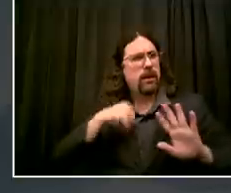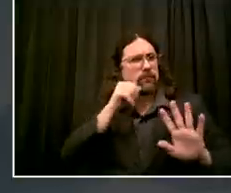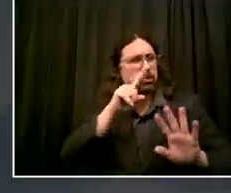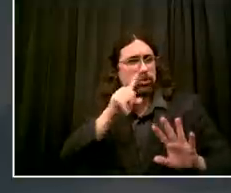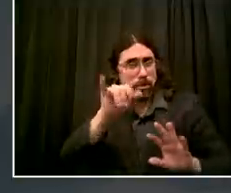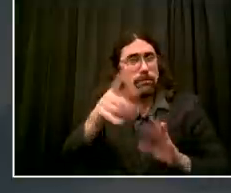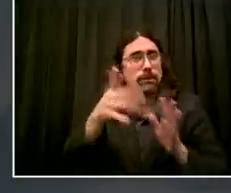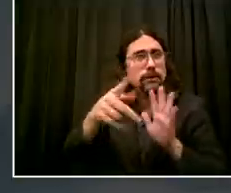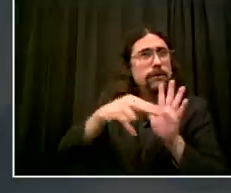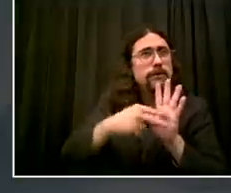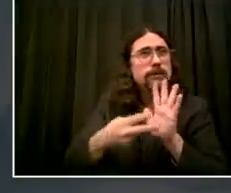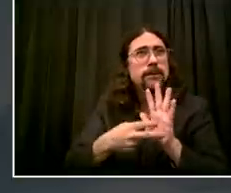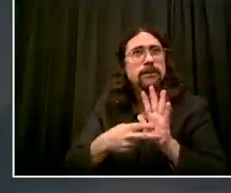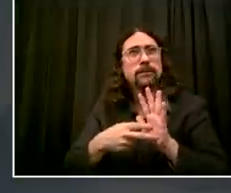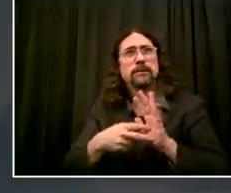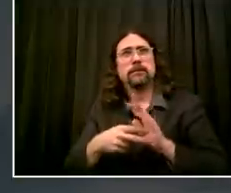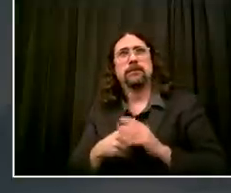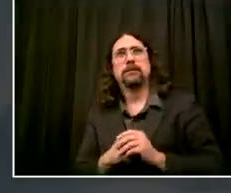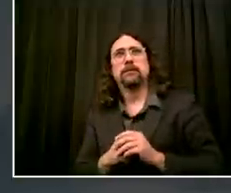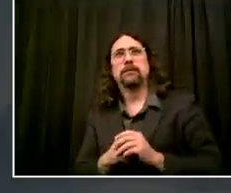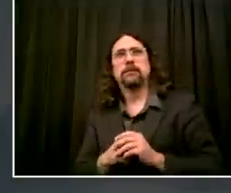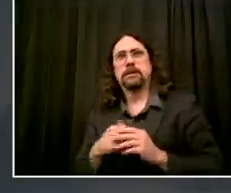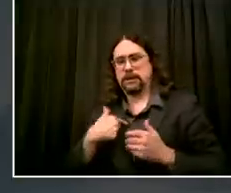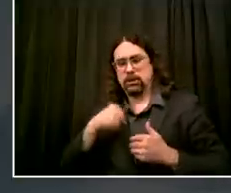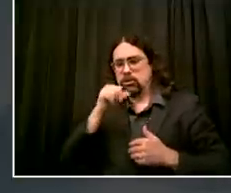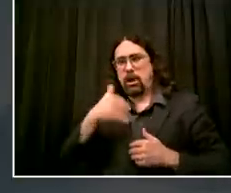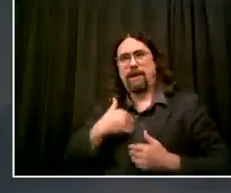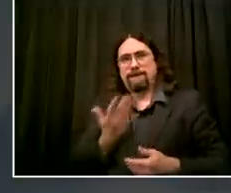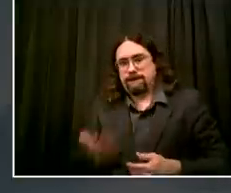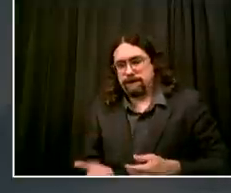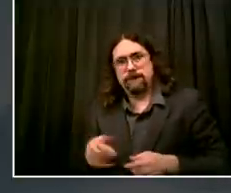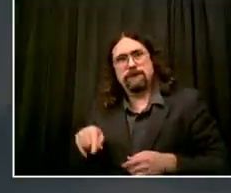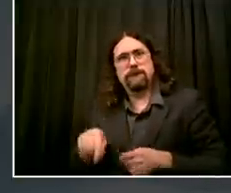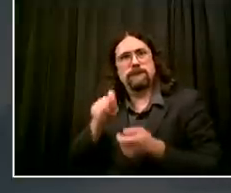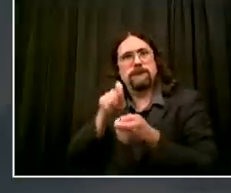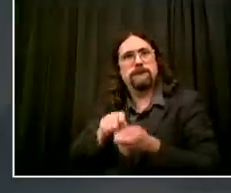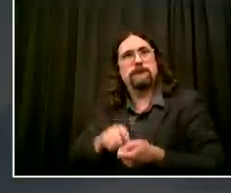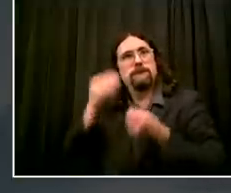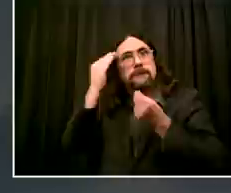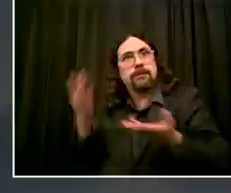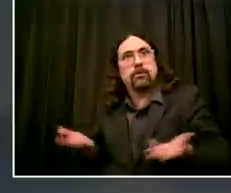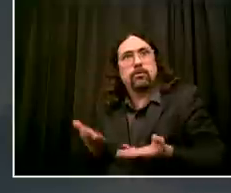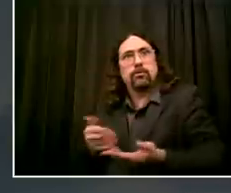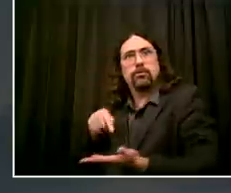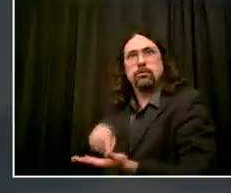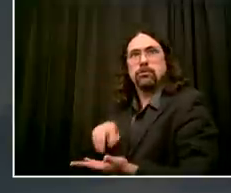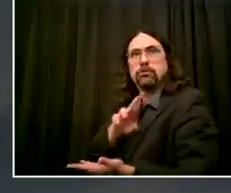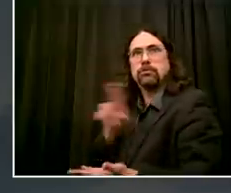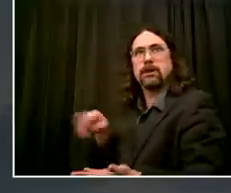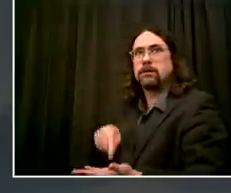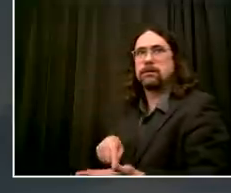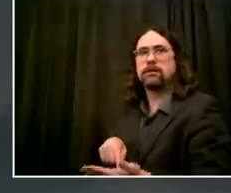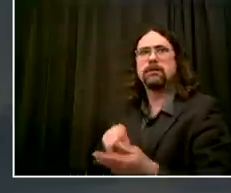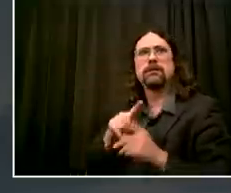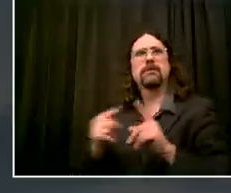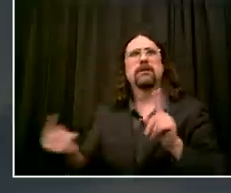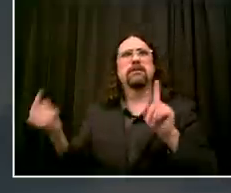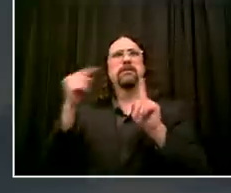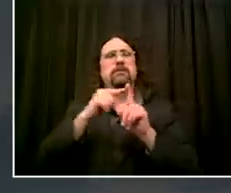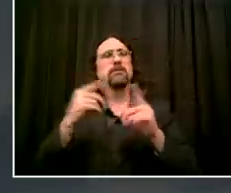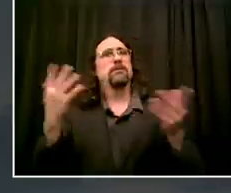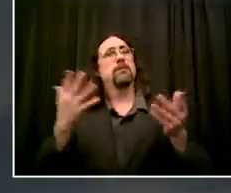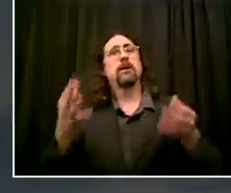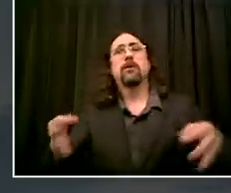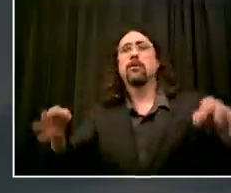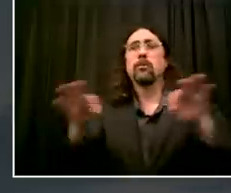what is going on with investigations. We might not always see exactly eye to eye, but I think that most of the difficulties that